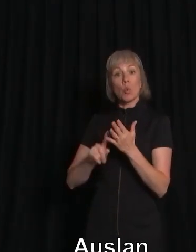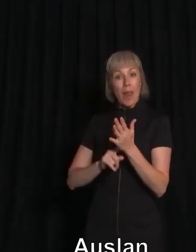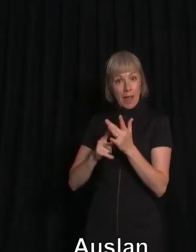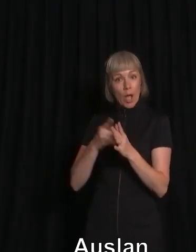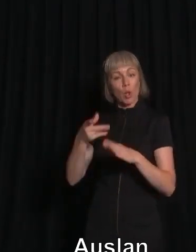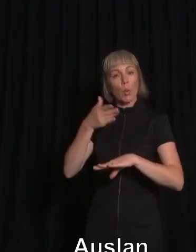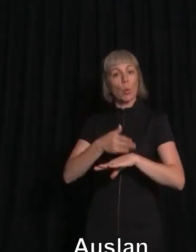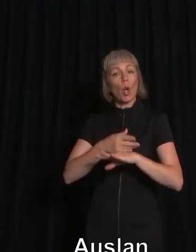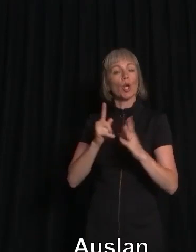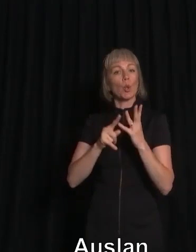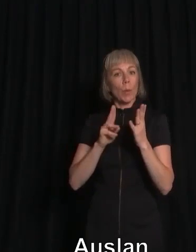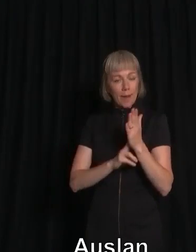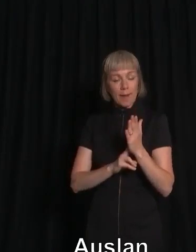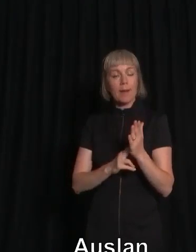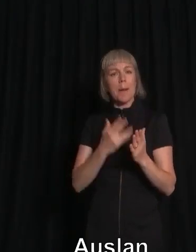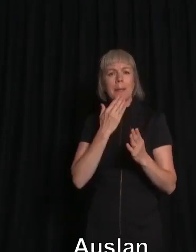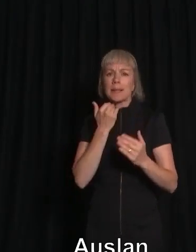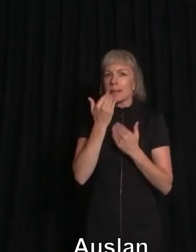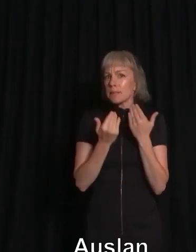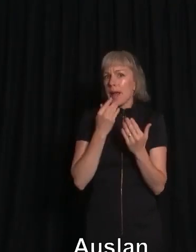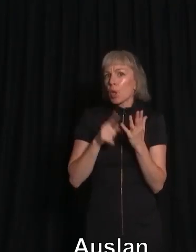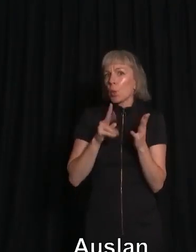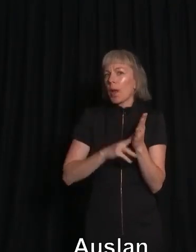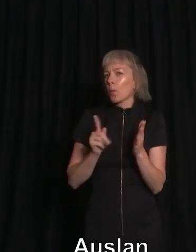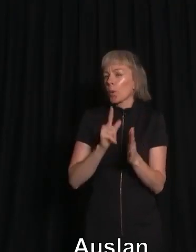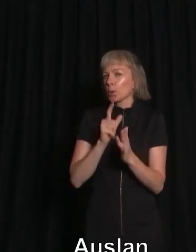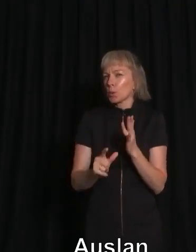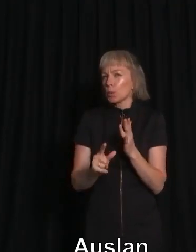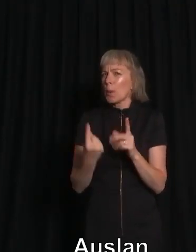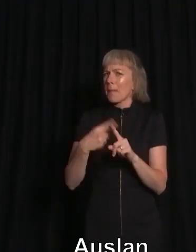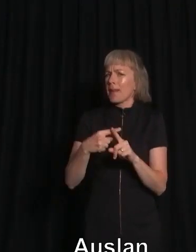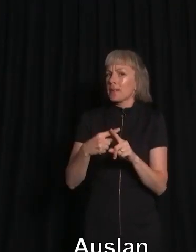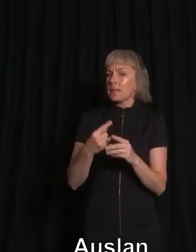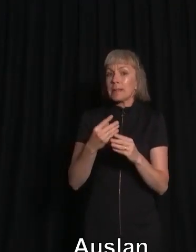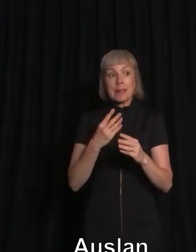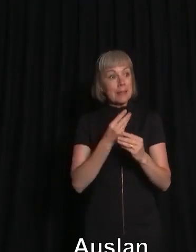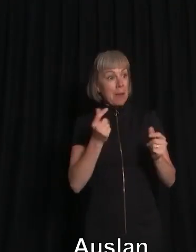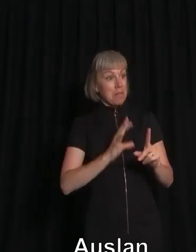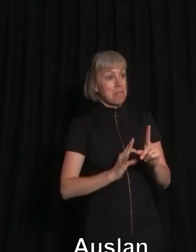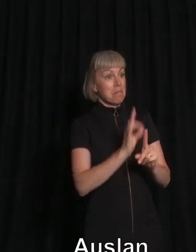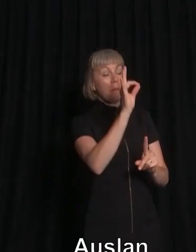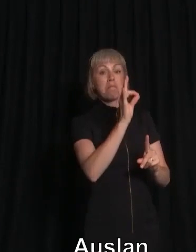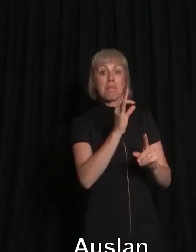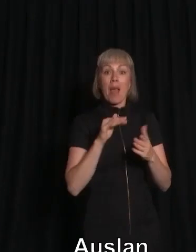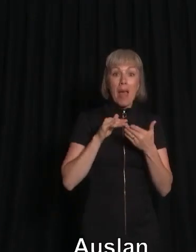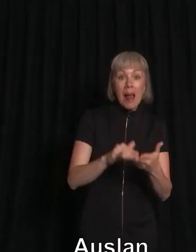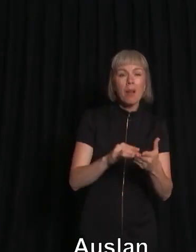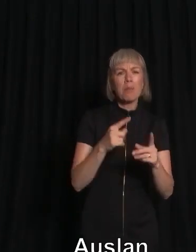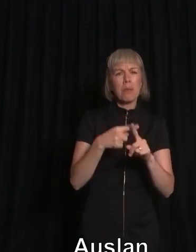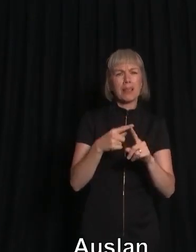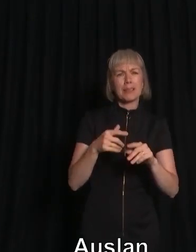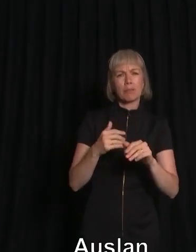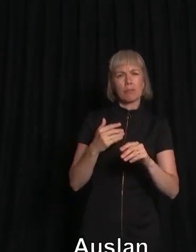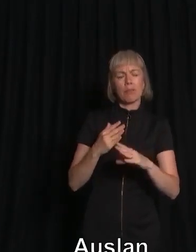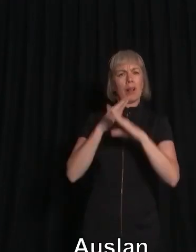UN is taking forward, but potentially offering some challenges to the movement for trans people to have their